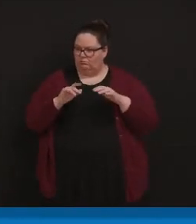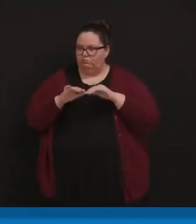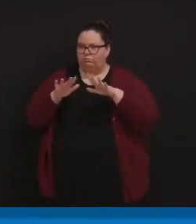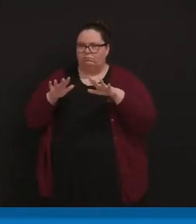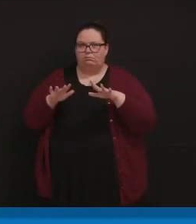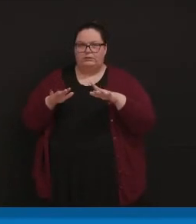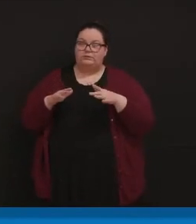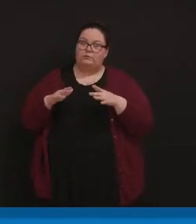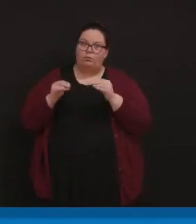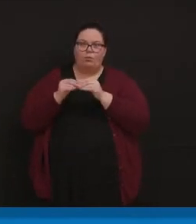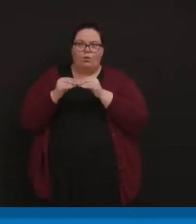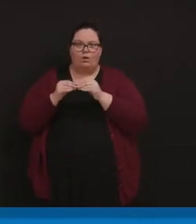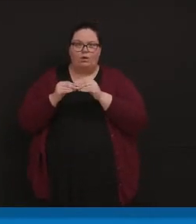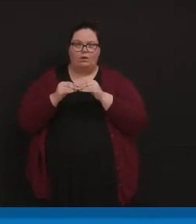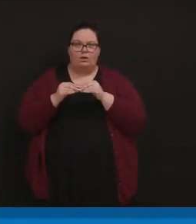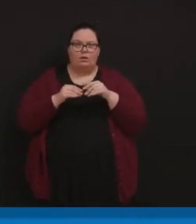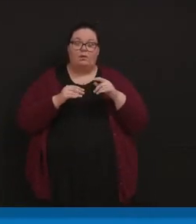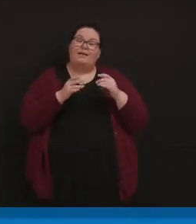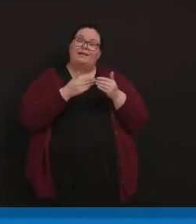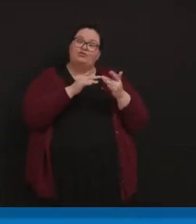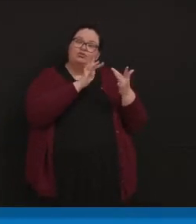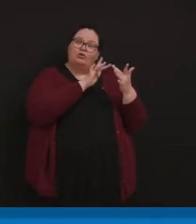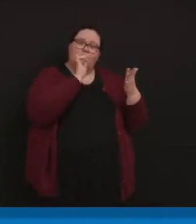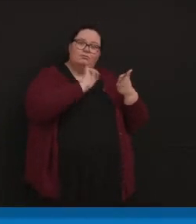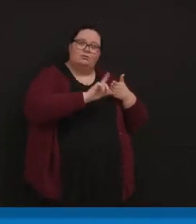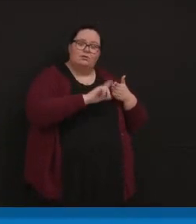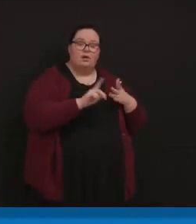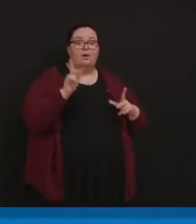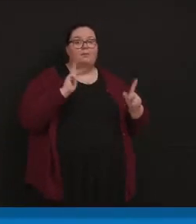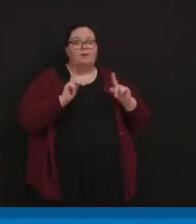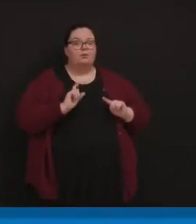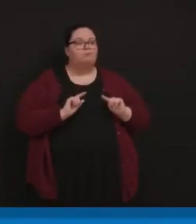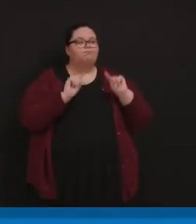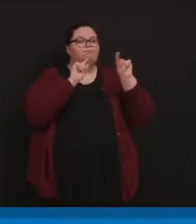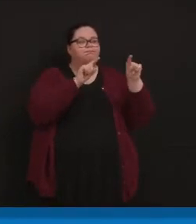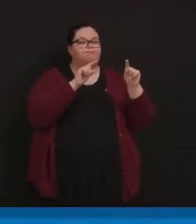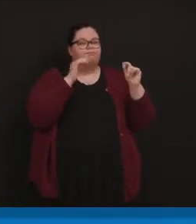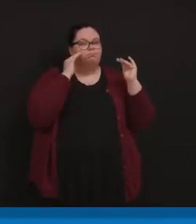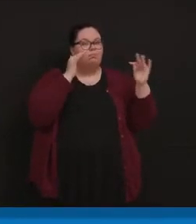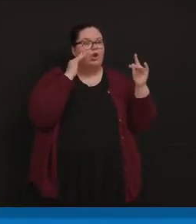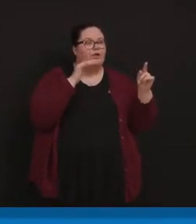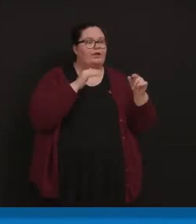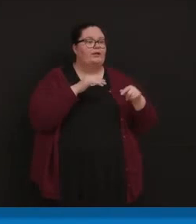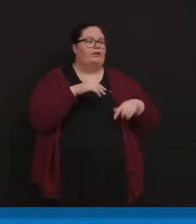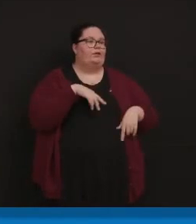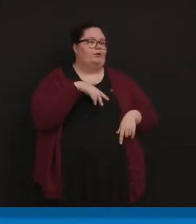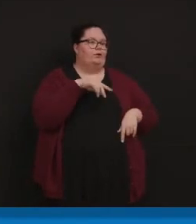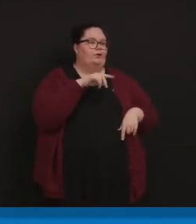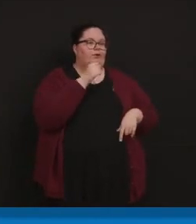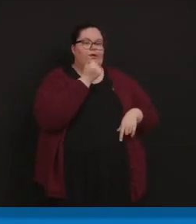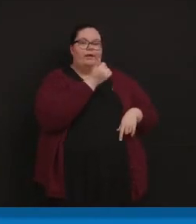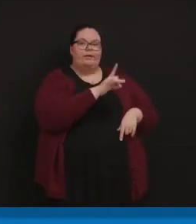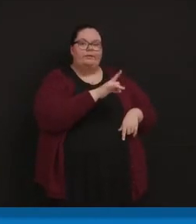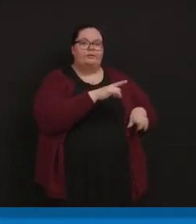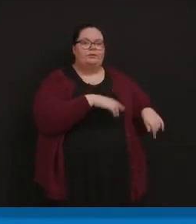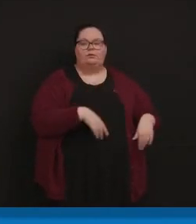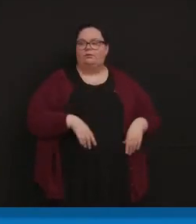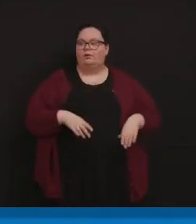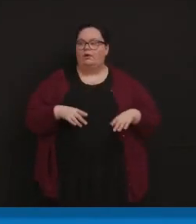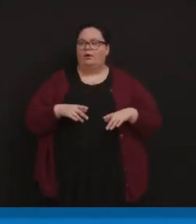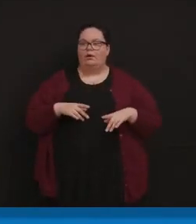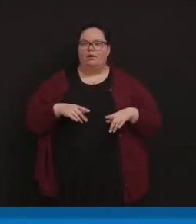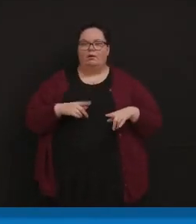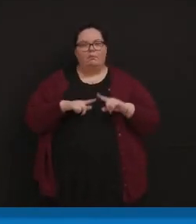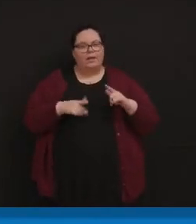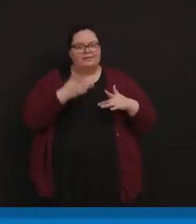an outbreak. What happened was that we ended up having people going to gatherings as well as workplace settings who were symptomatic. So